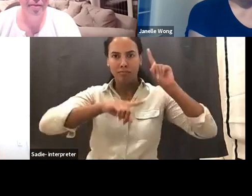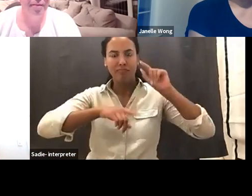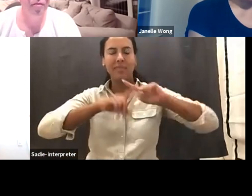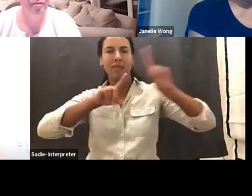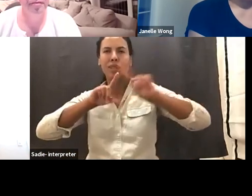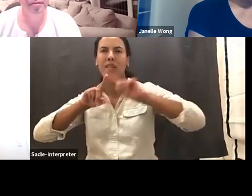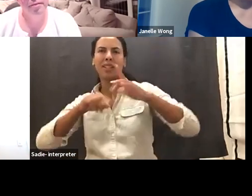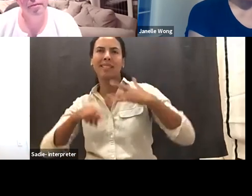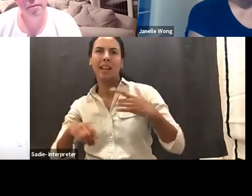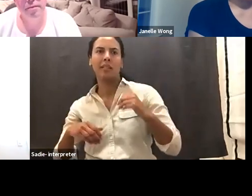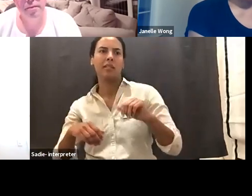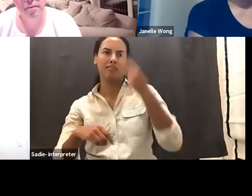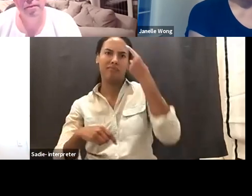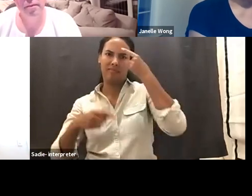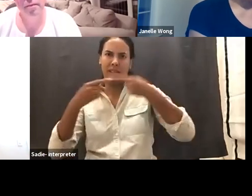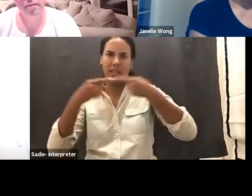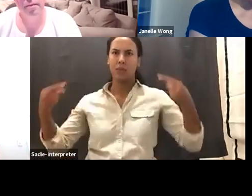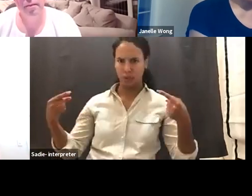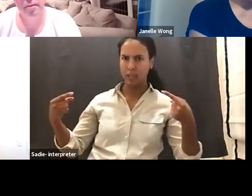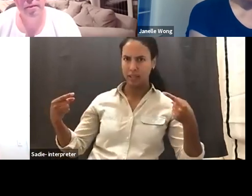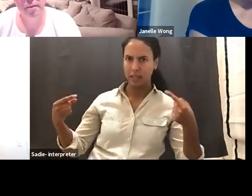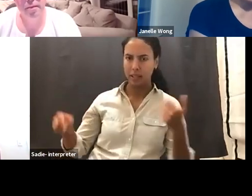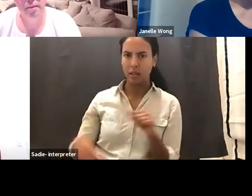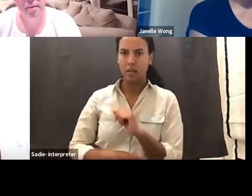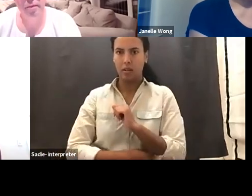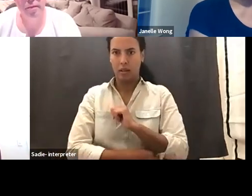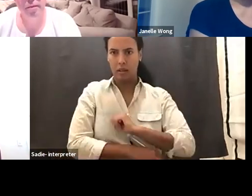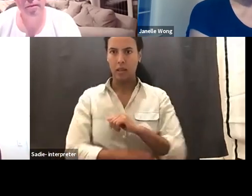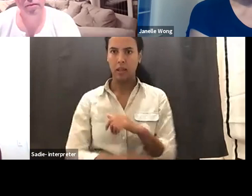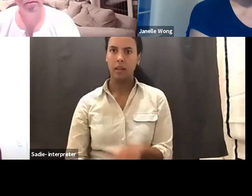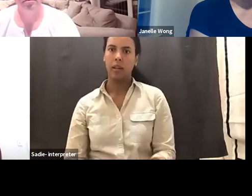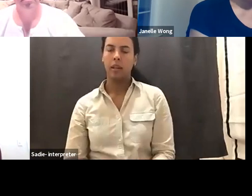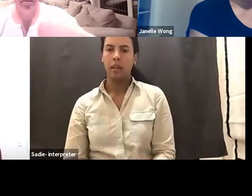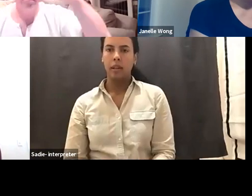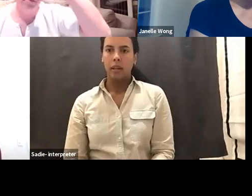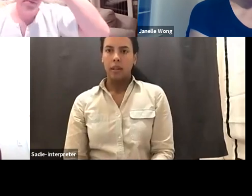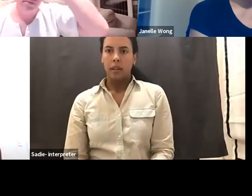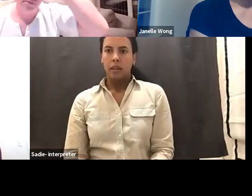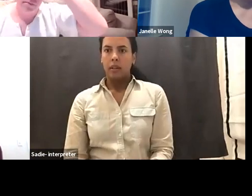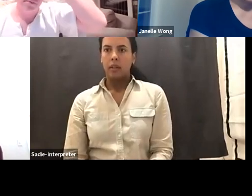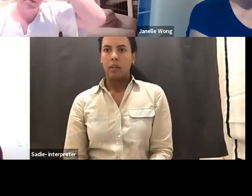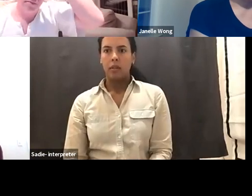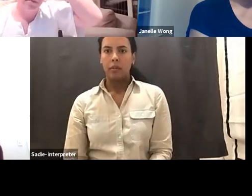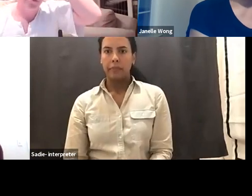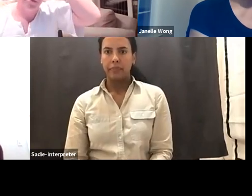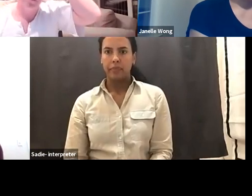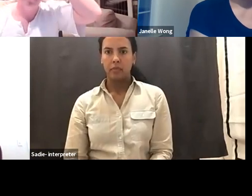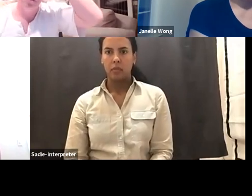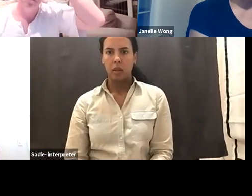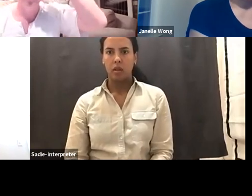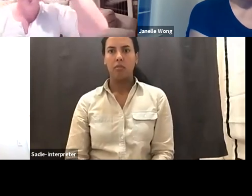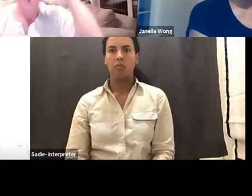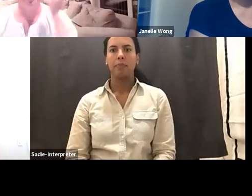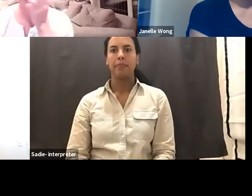the fact that young people feel differently than older people about many of these issues, including Black Lives Matter,